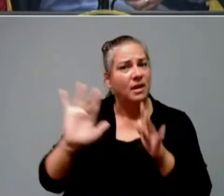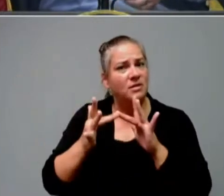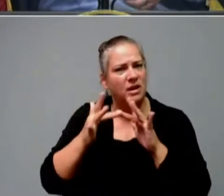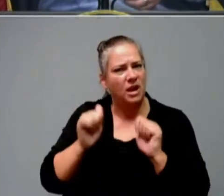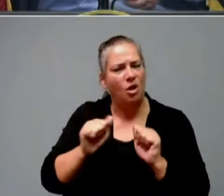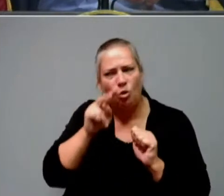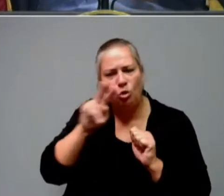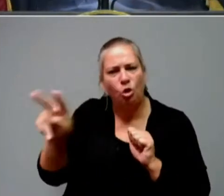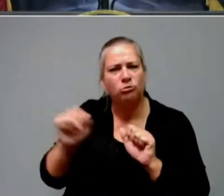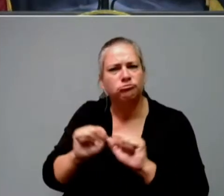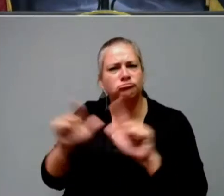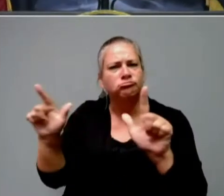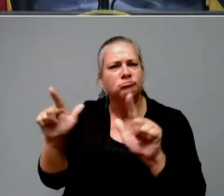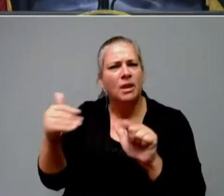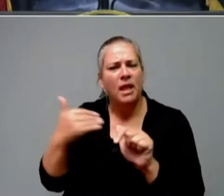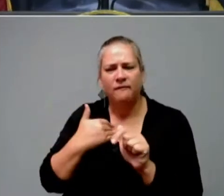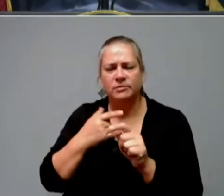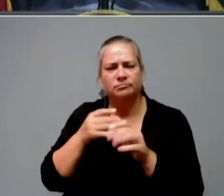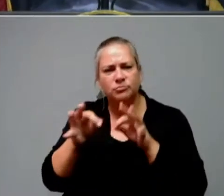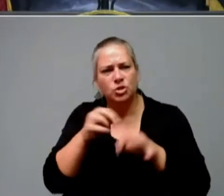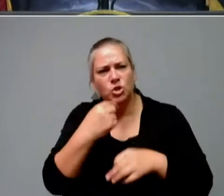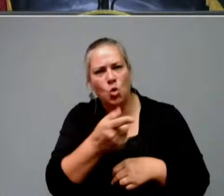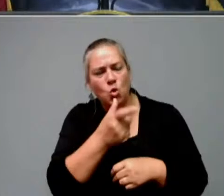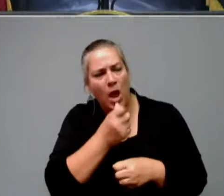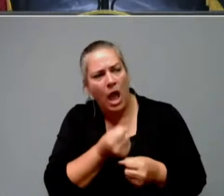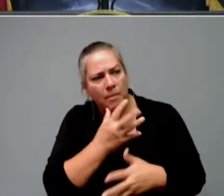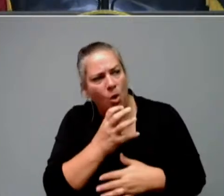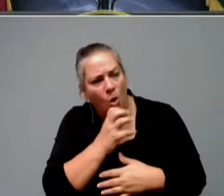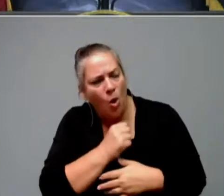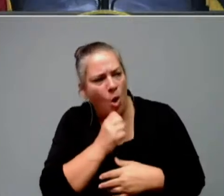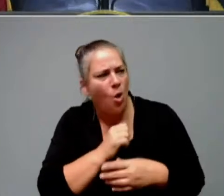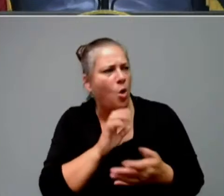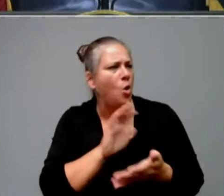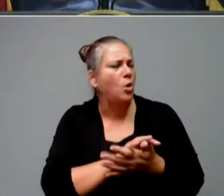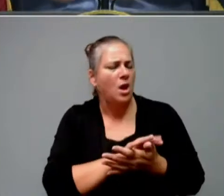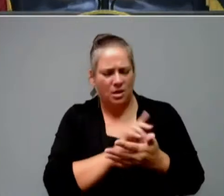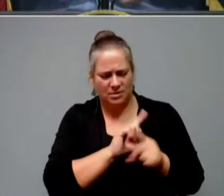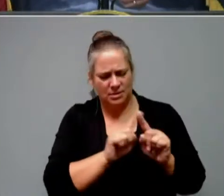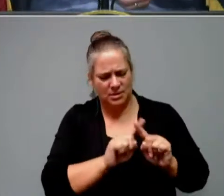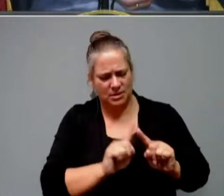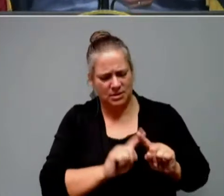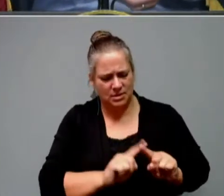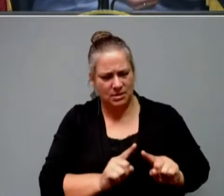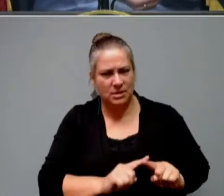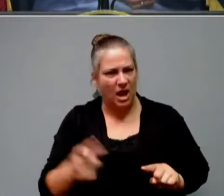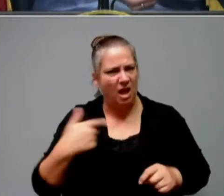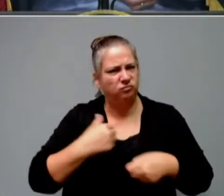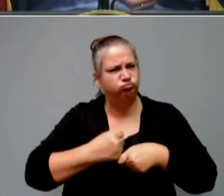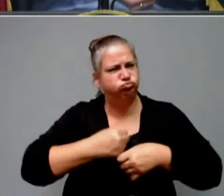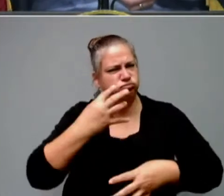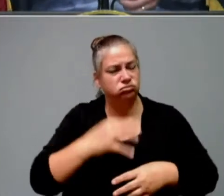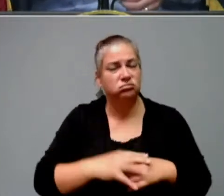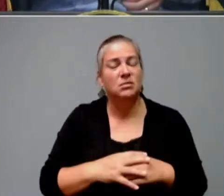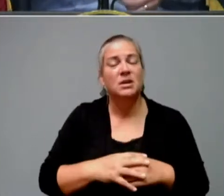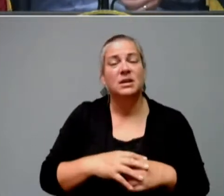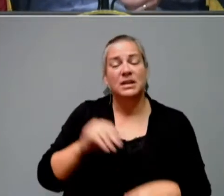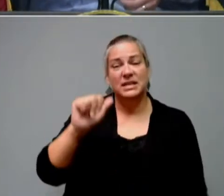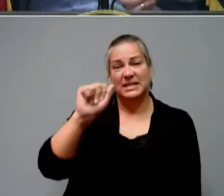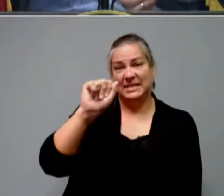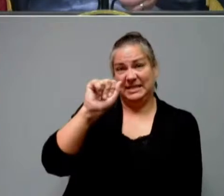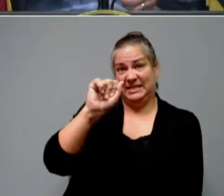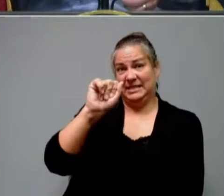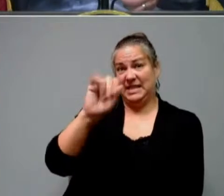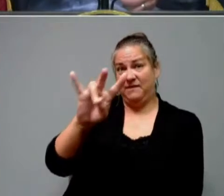they are skewing younger. And alarmingly, small numbers don't really make a big headline, but 17 pediatric patients in the